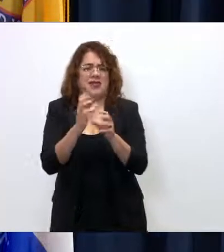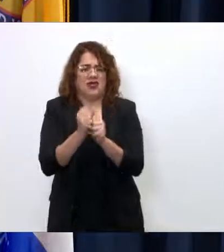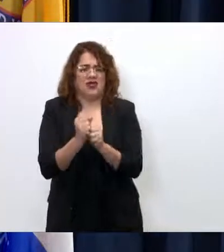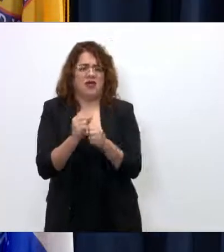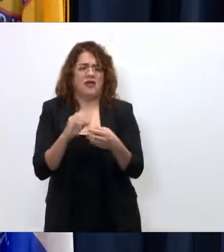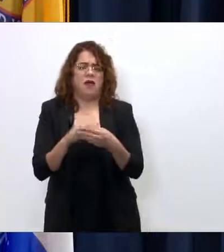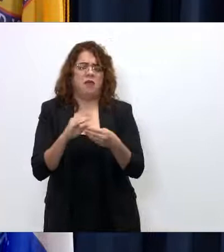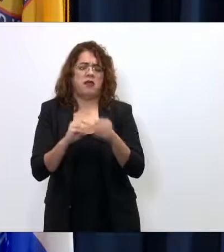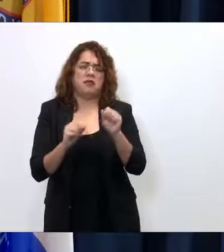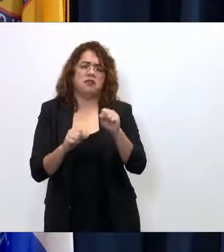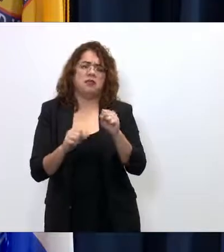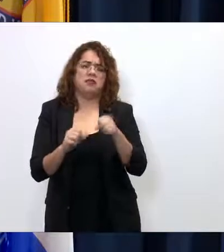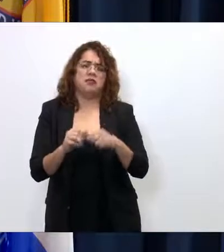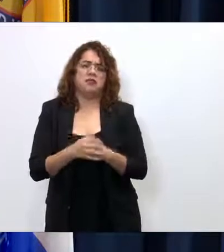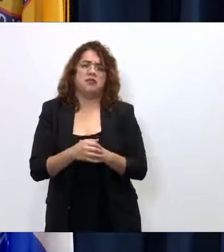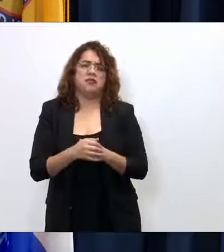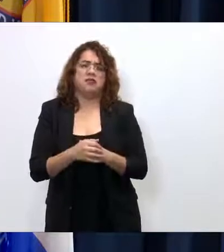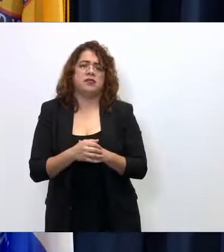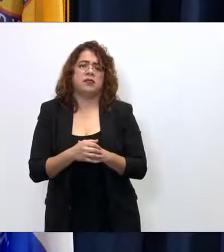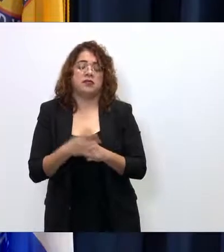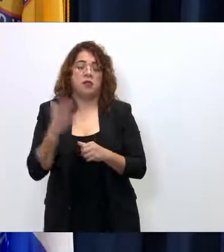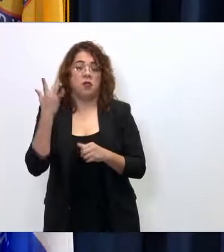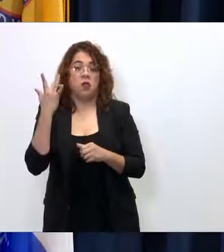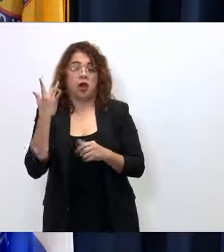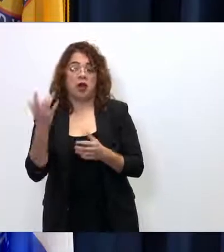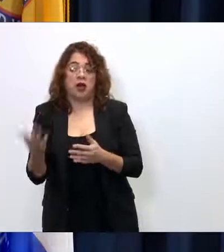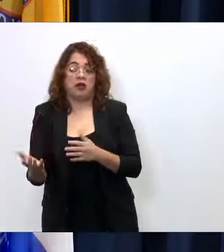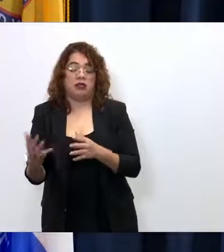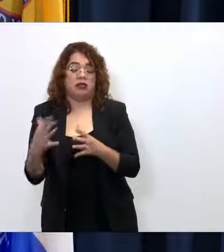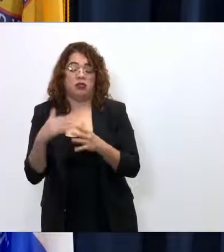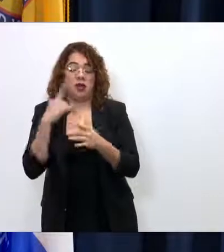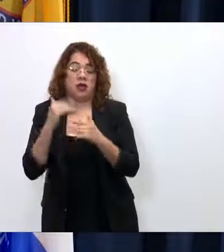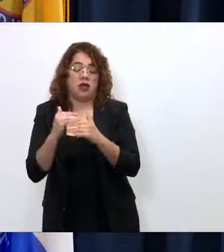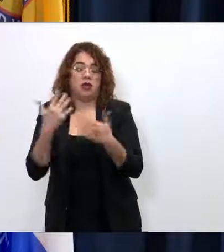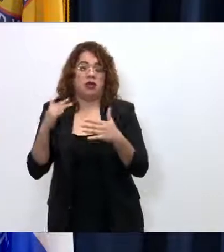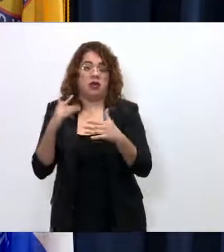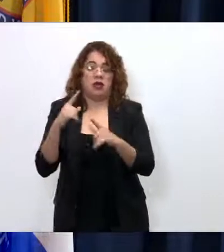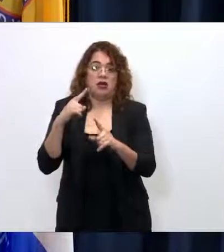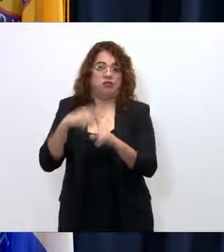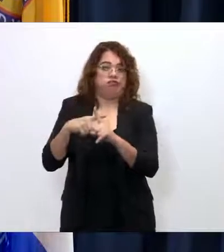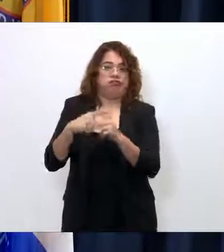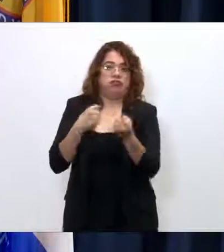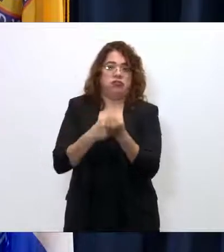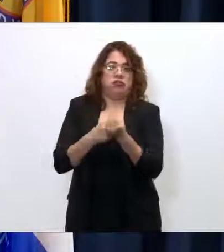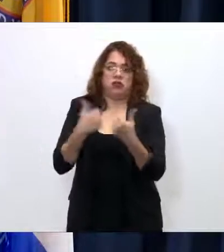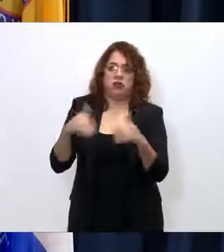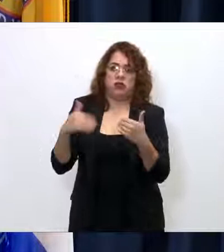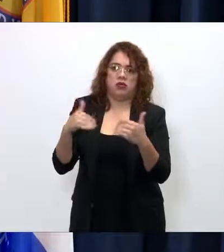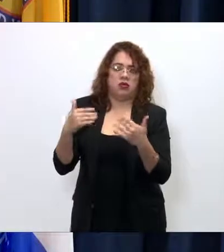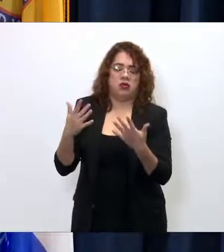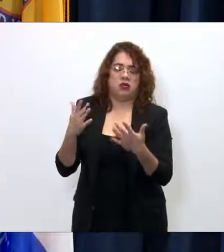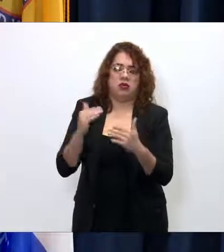as far as the overwhelming support that I've received, the folks that have called me, reached out, have been absolutely positive.